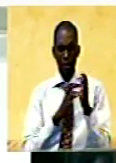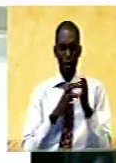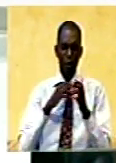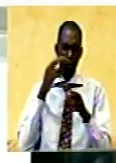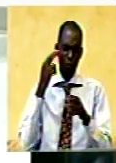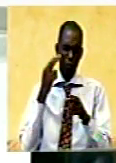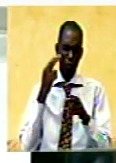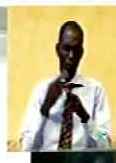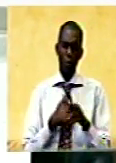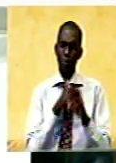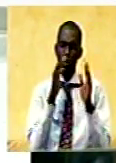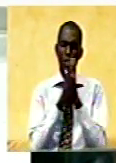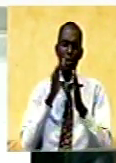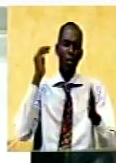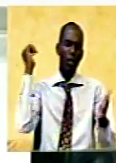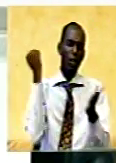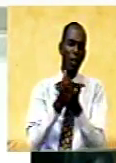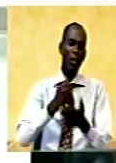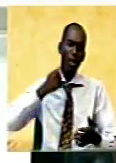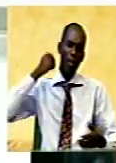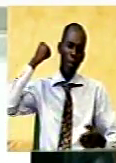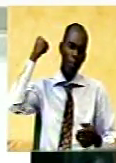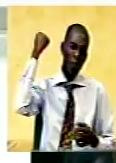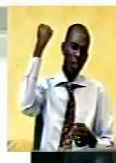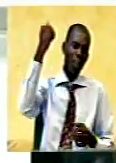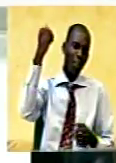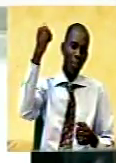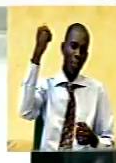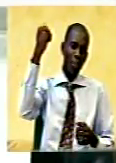In Jesus' name we